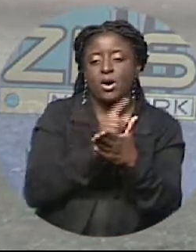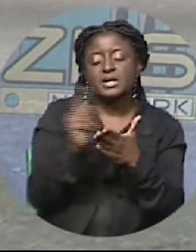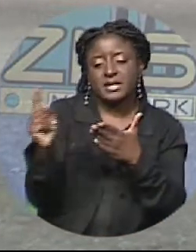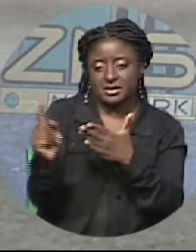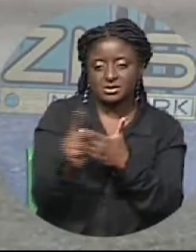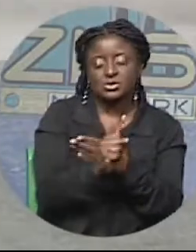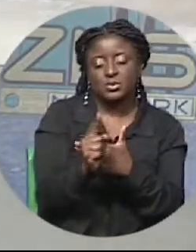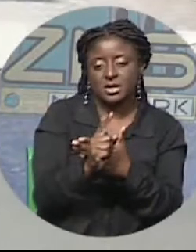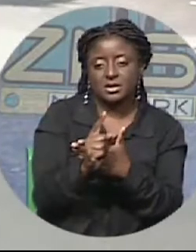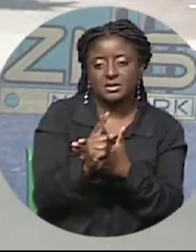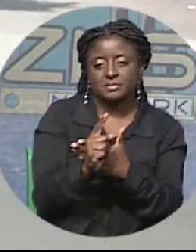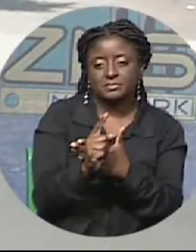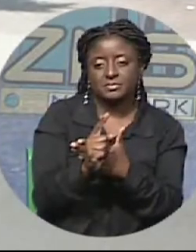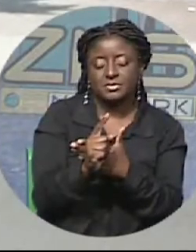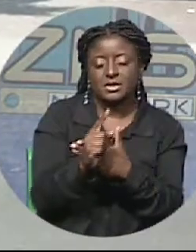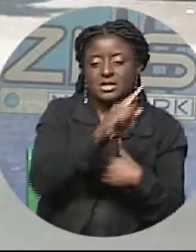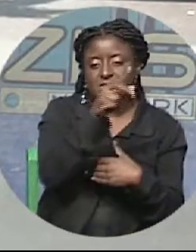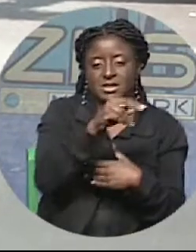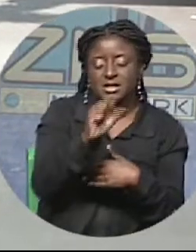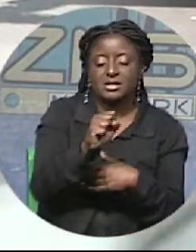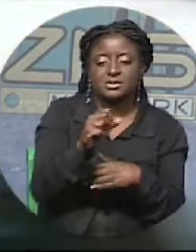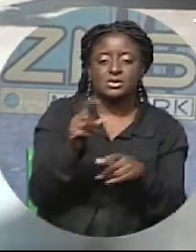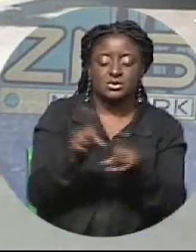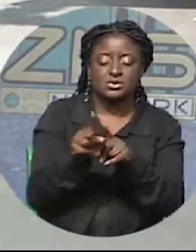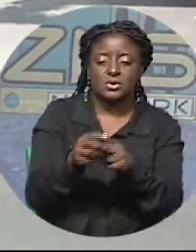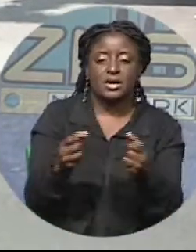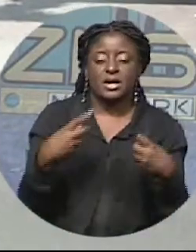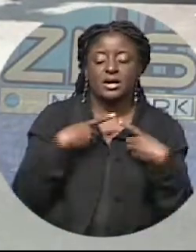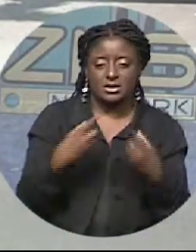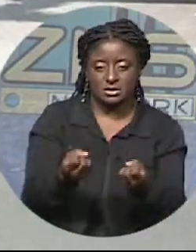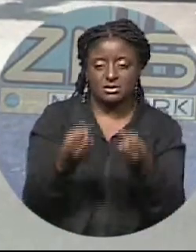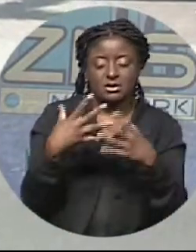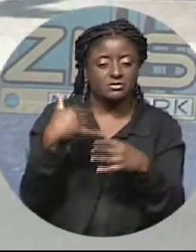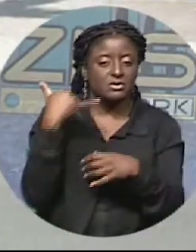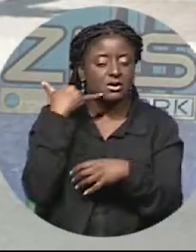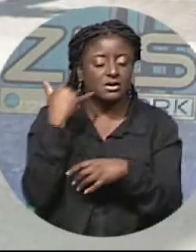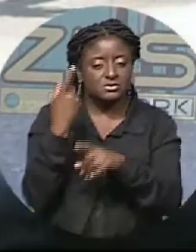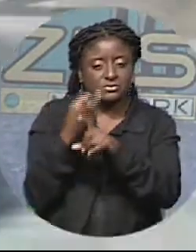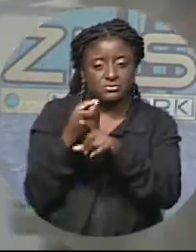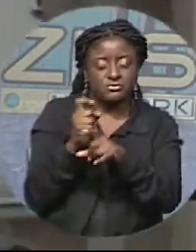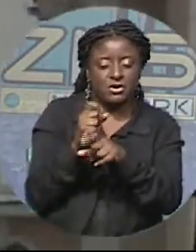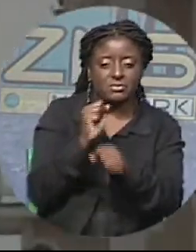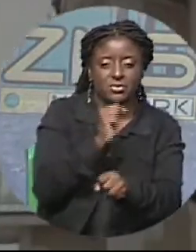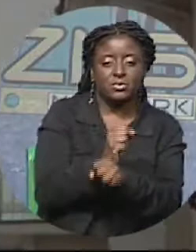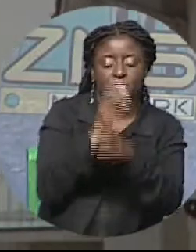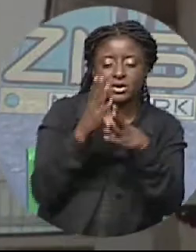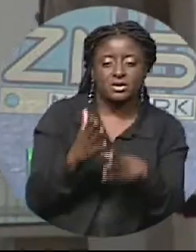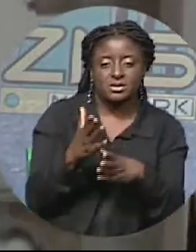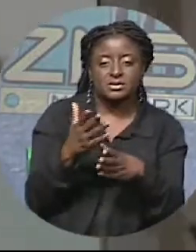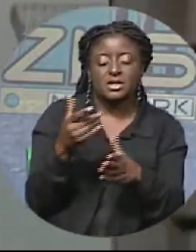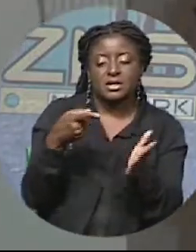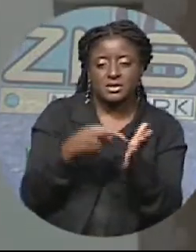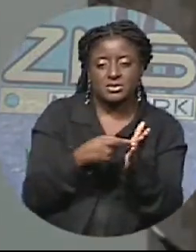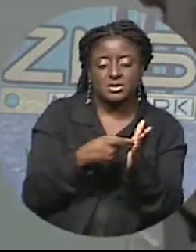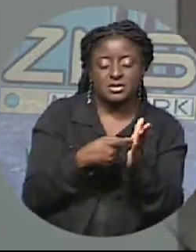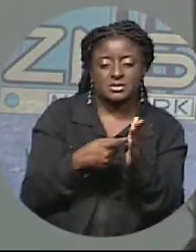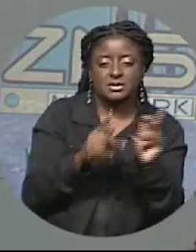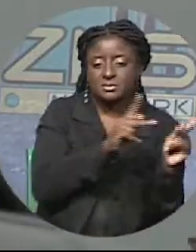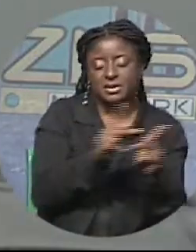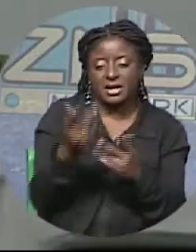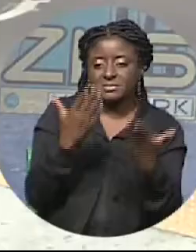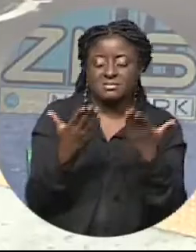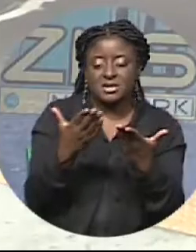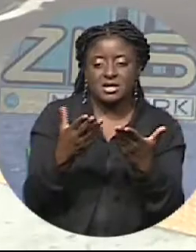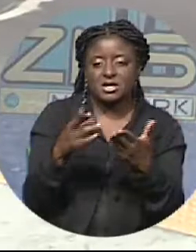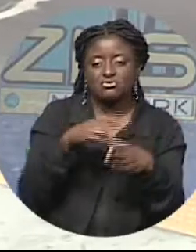also was inundated with calls from concerned bank employees. Our sources said the move could possibly result in the closure